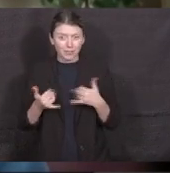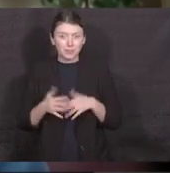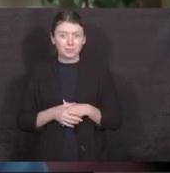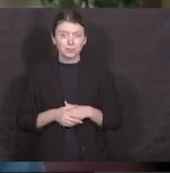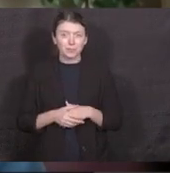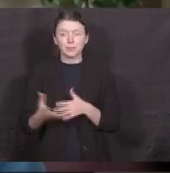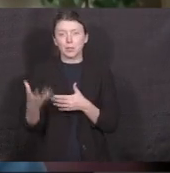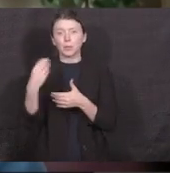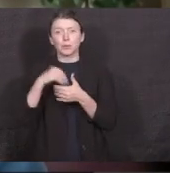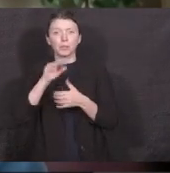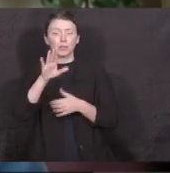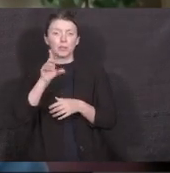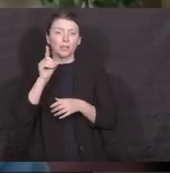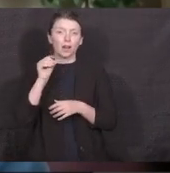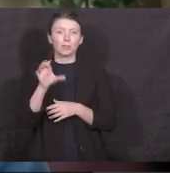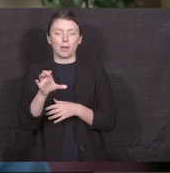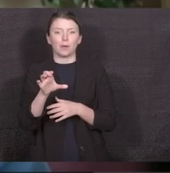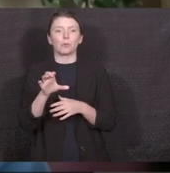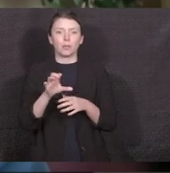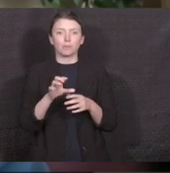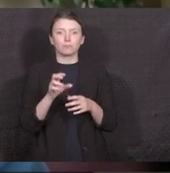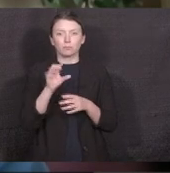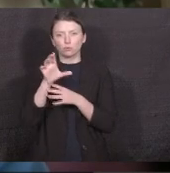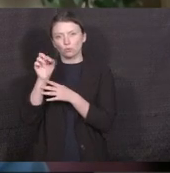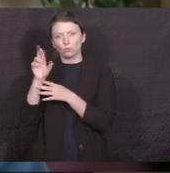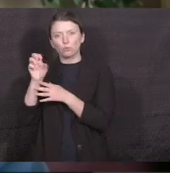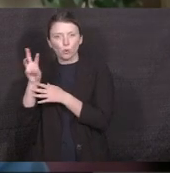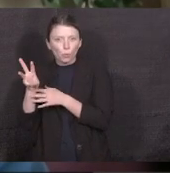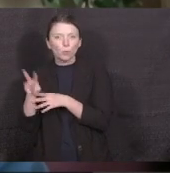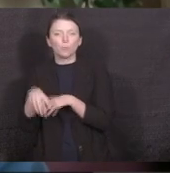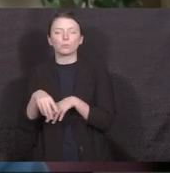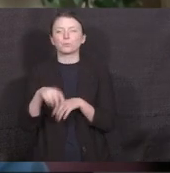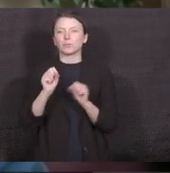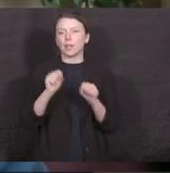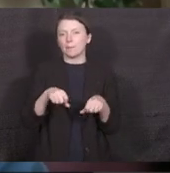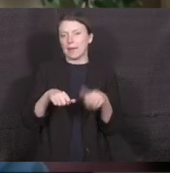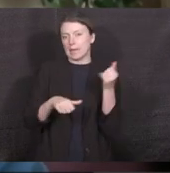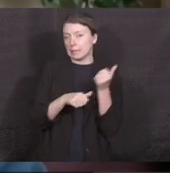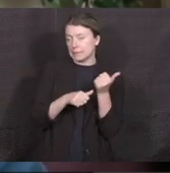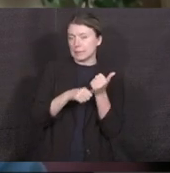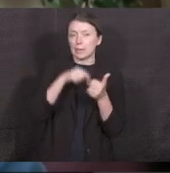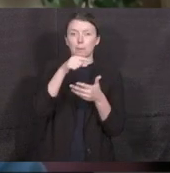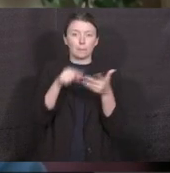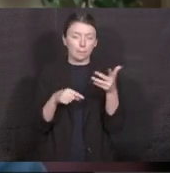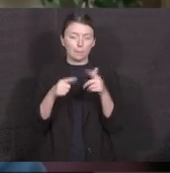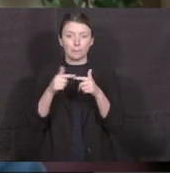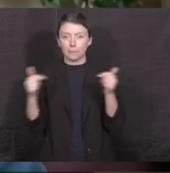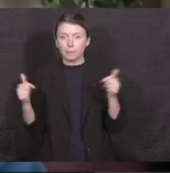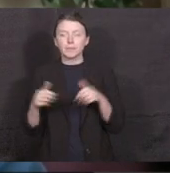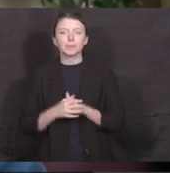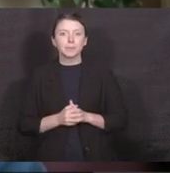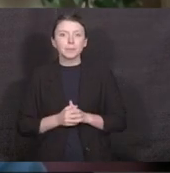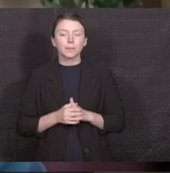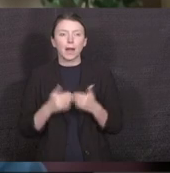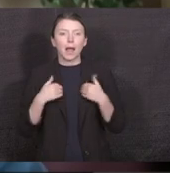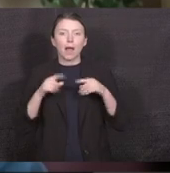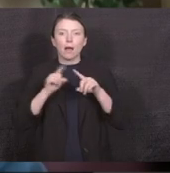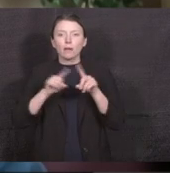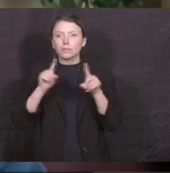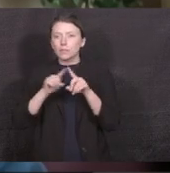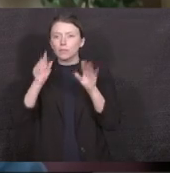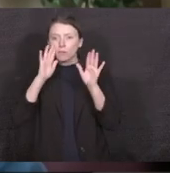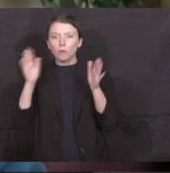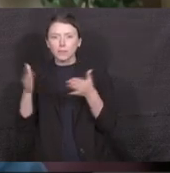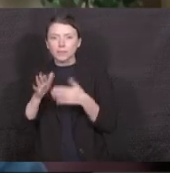your documentary crew and come in and be an editor and assistant editor. They have other focuses that are on their